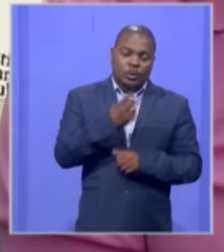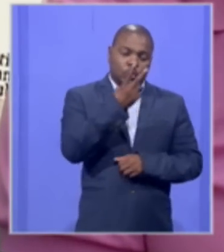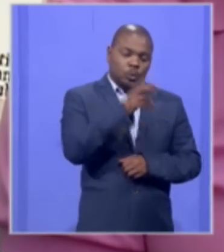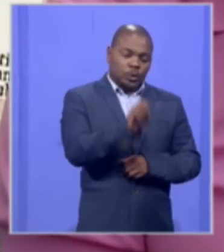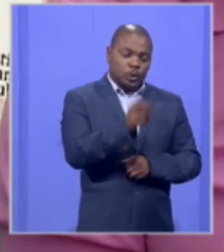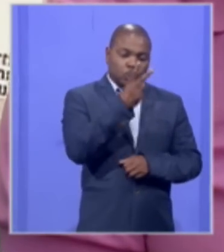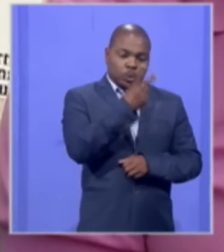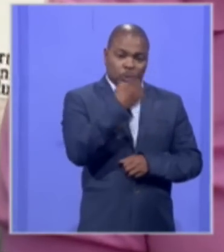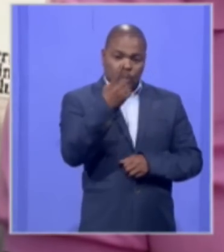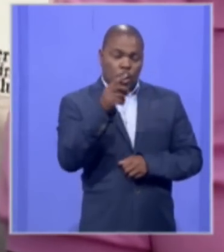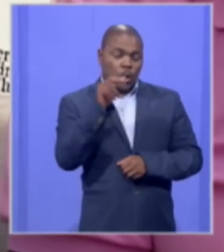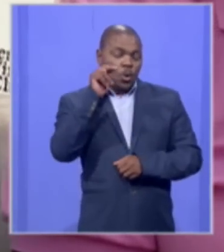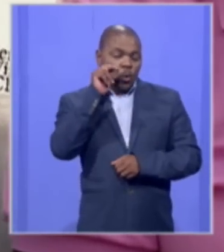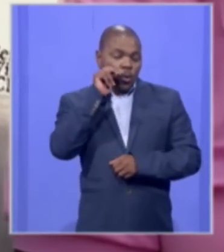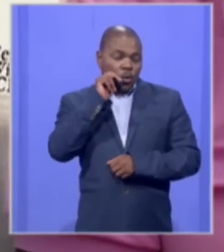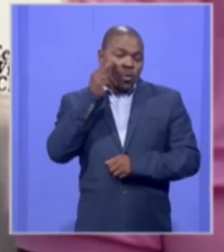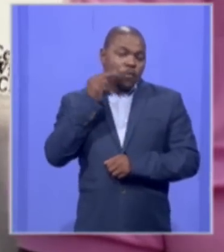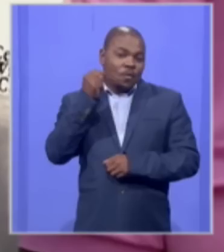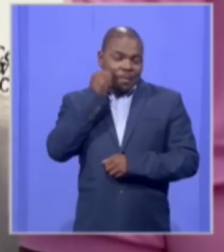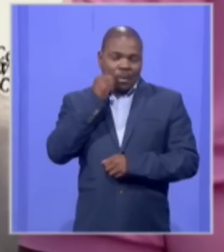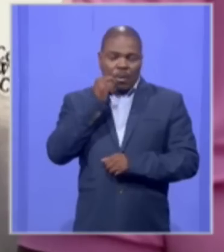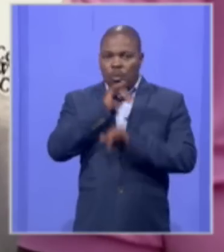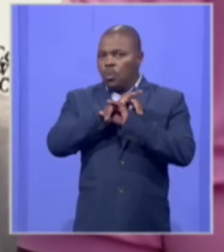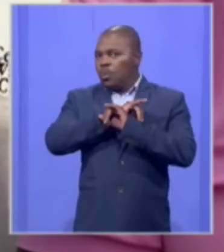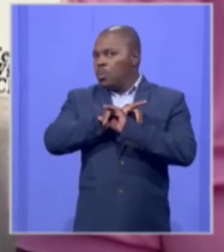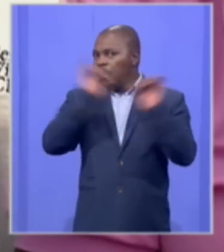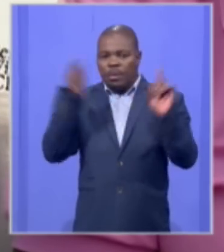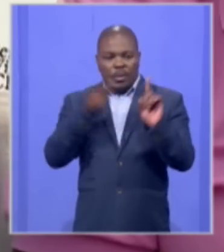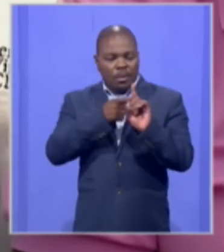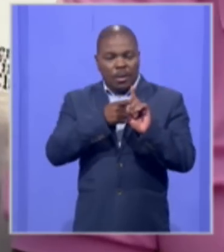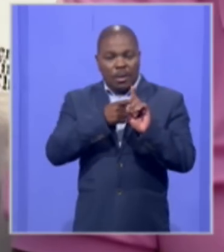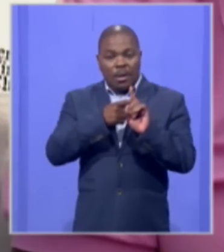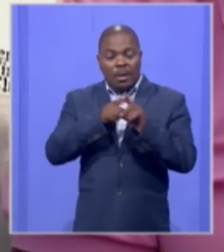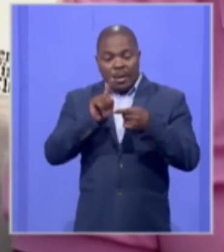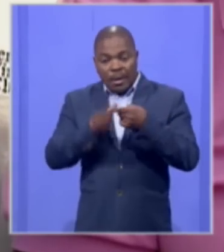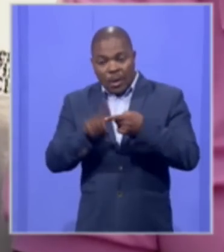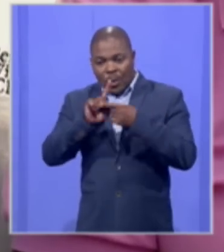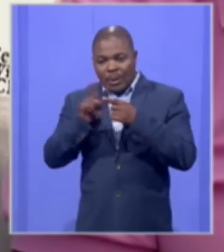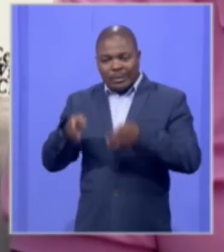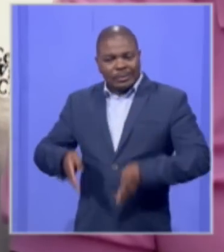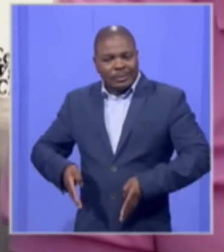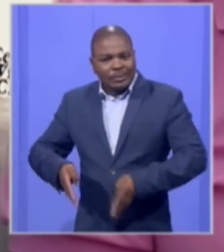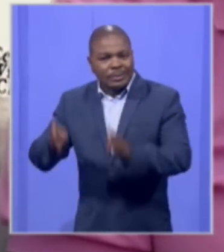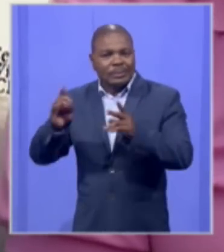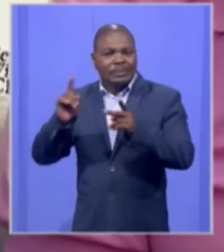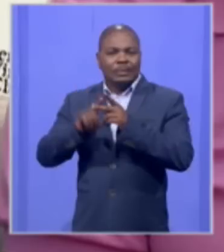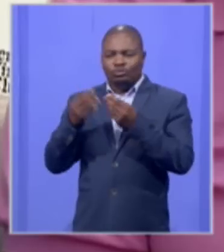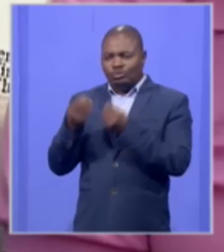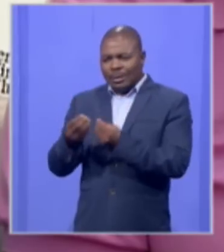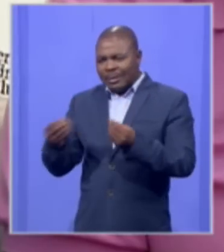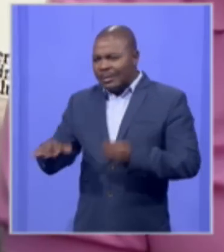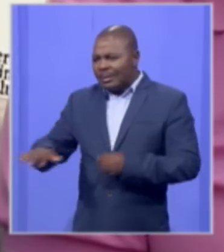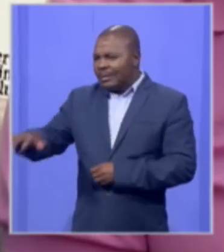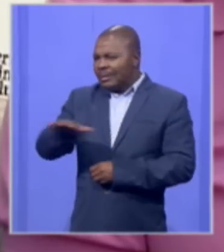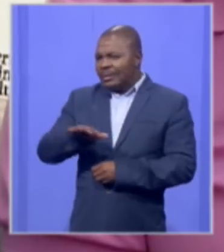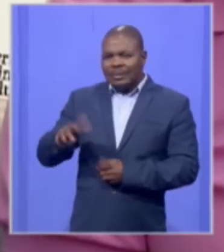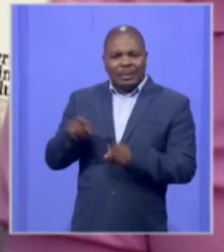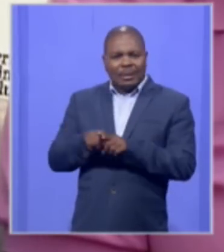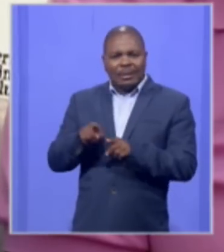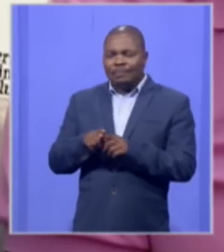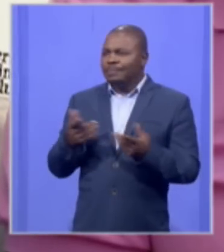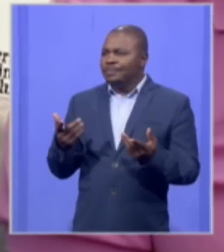November ya tempa mama ke ditsela ga go tsamaege ke bana complete a gona ngwana o ke ka go